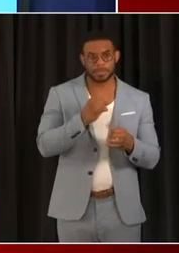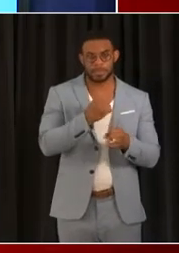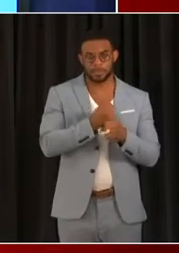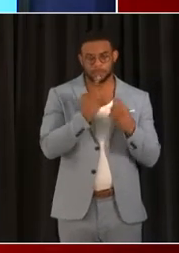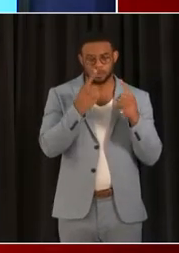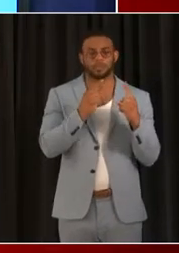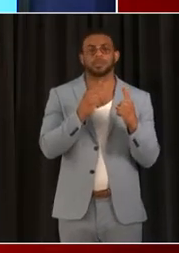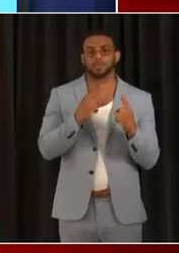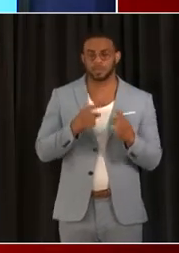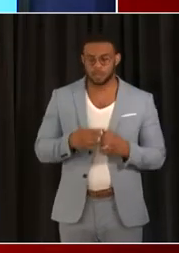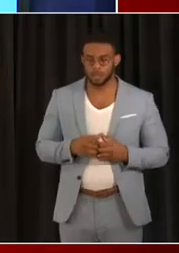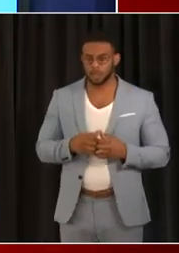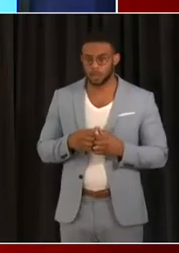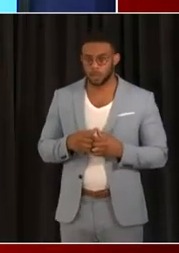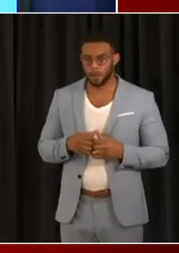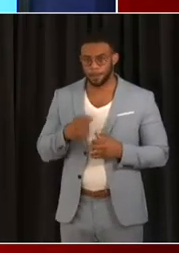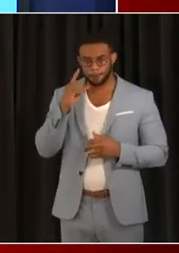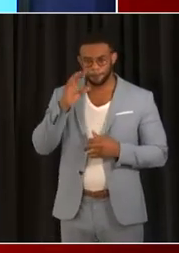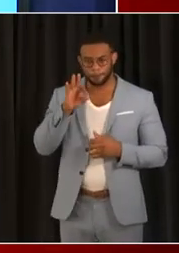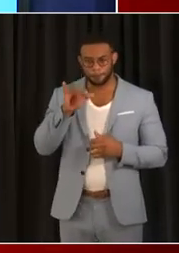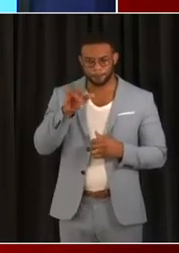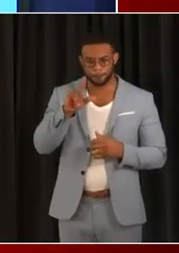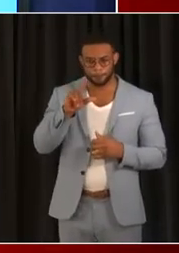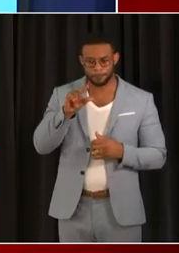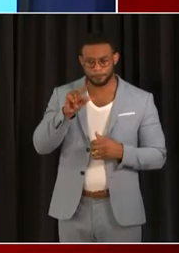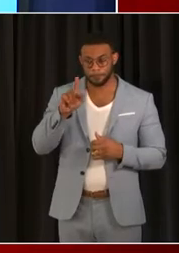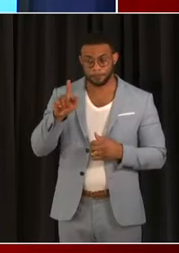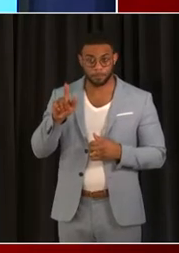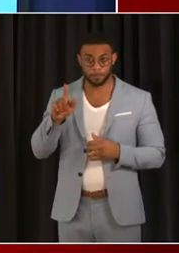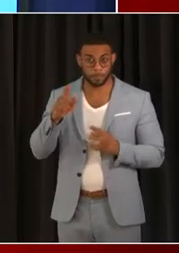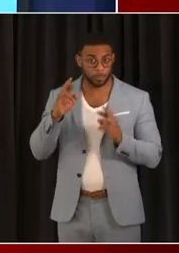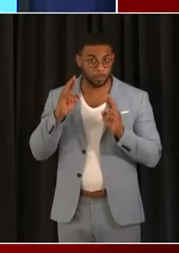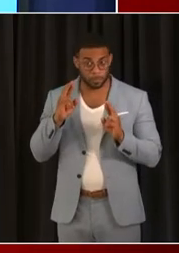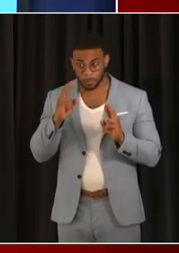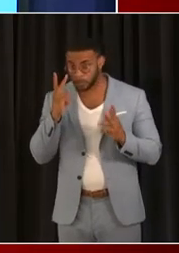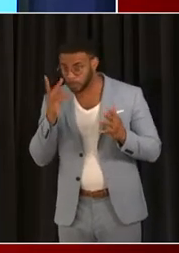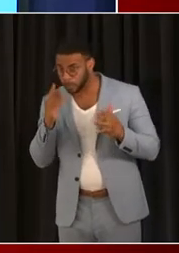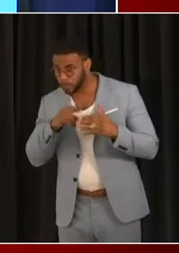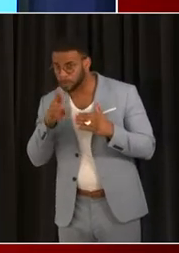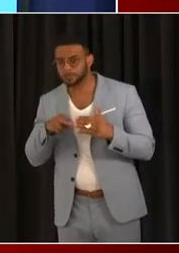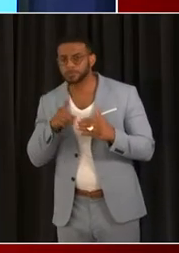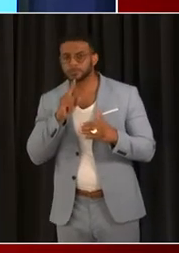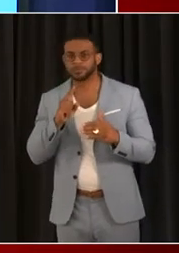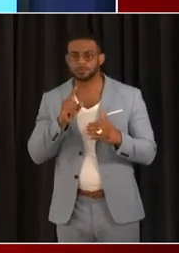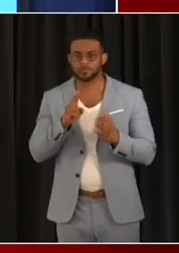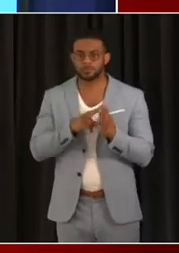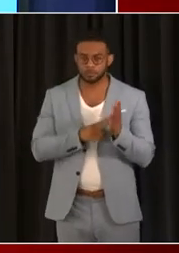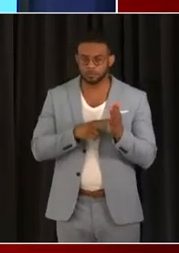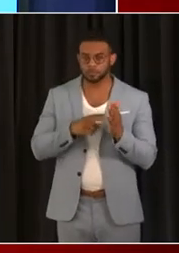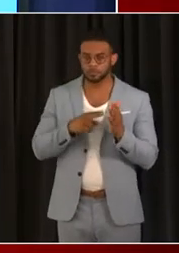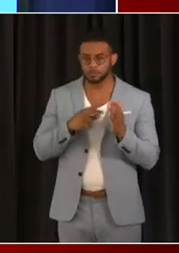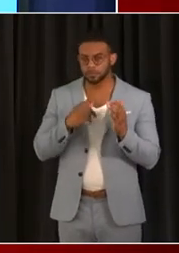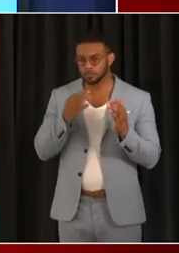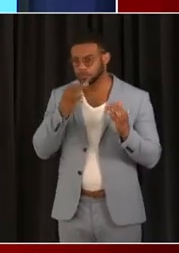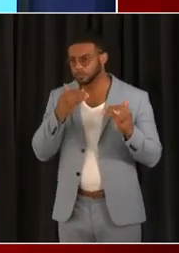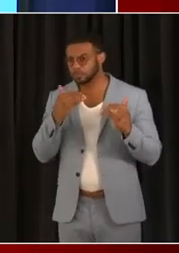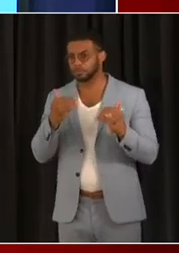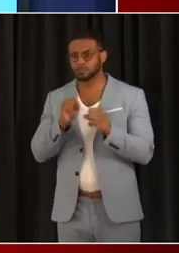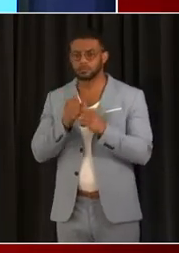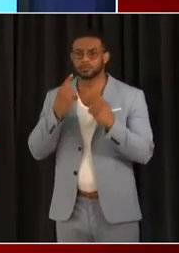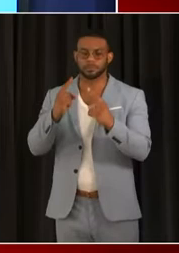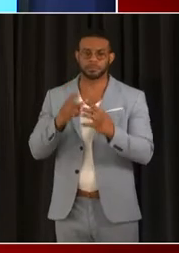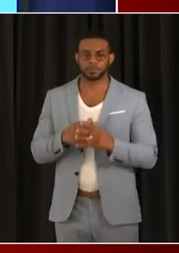this year. We did it last summer for the budget in FY 2021. And hopefully there'll be a contract identified soon